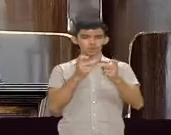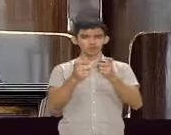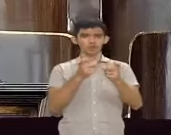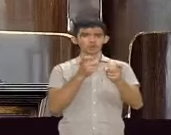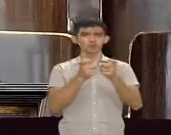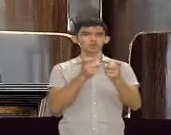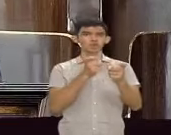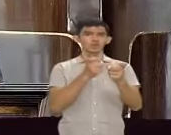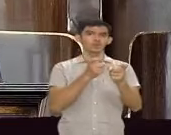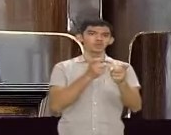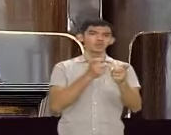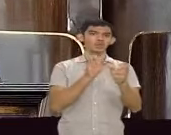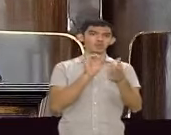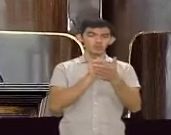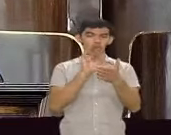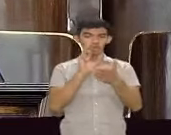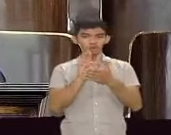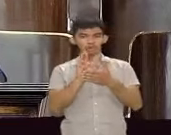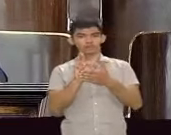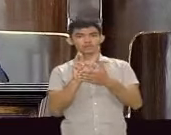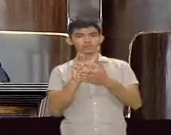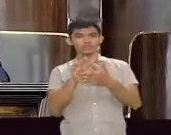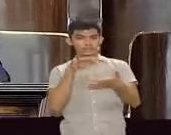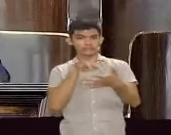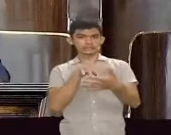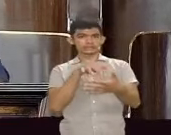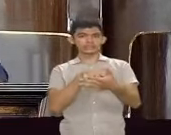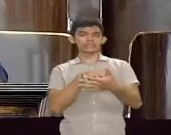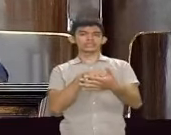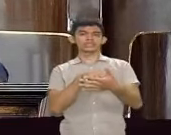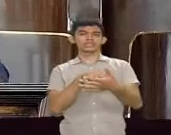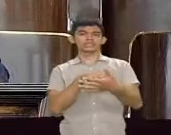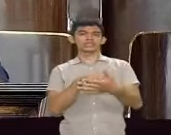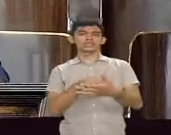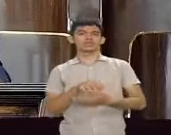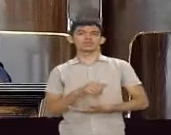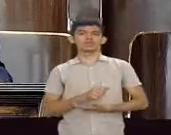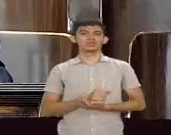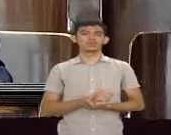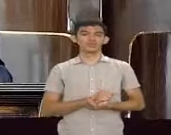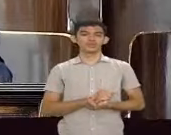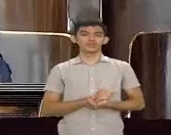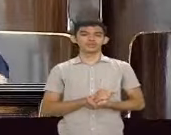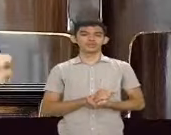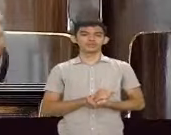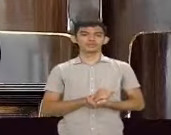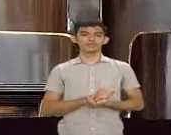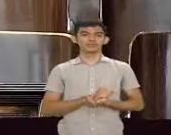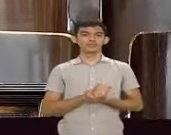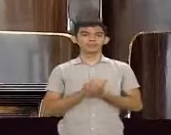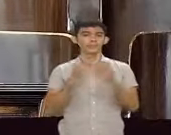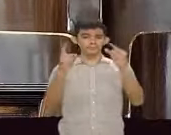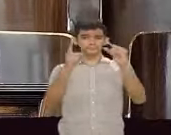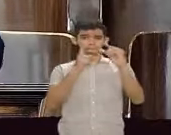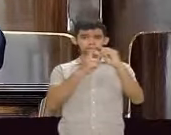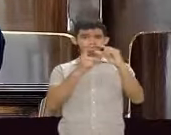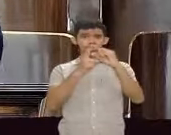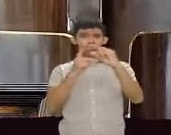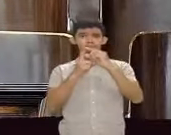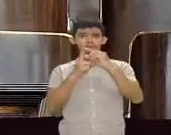pag-handle, Galatians chapter 6, if a man be overtaken in a fault, you which are spiritual restore, kaning kaming aning